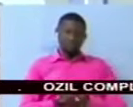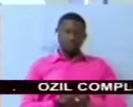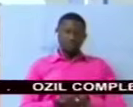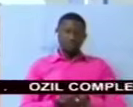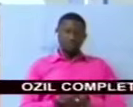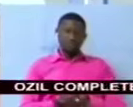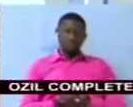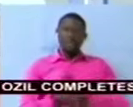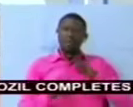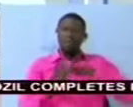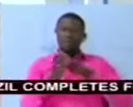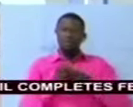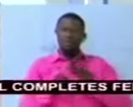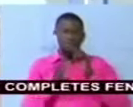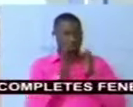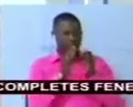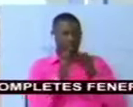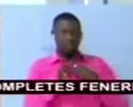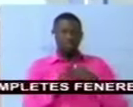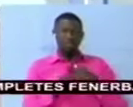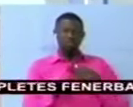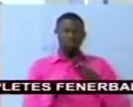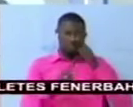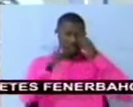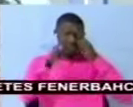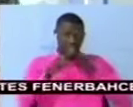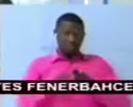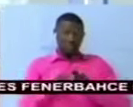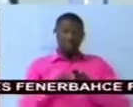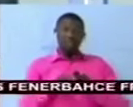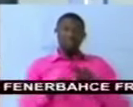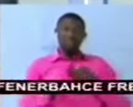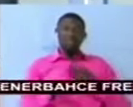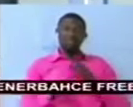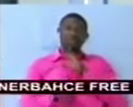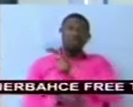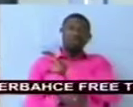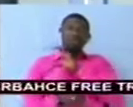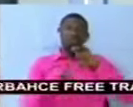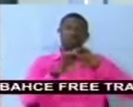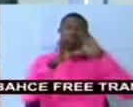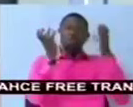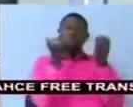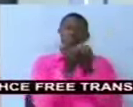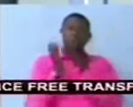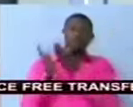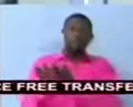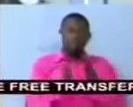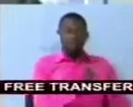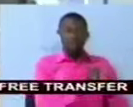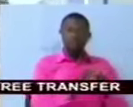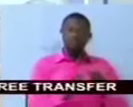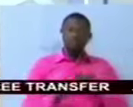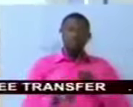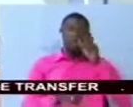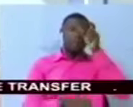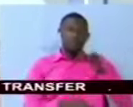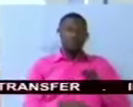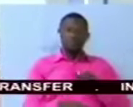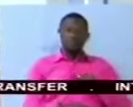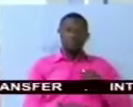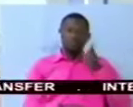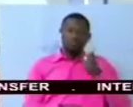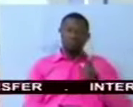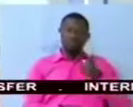reputation as a community organizer, your reputation as a model person of model character in